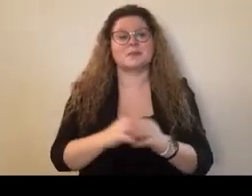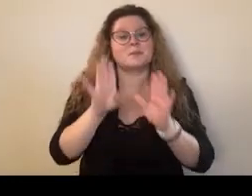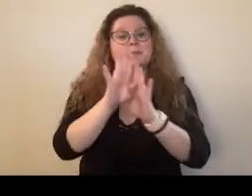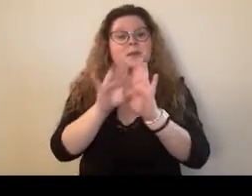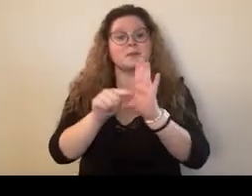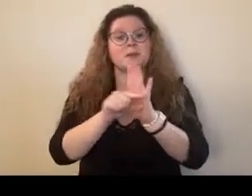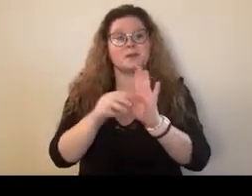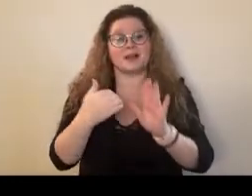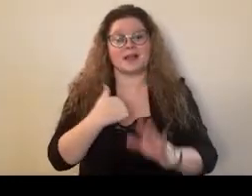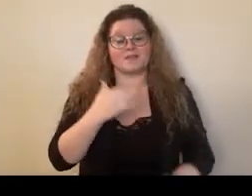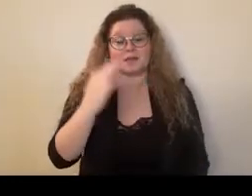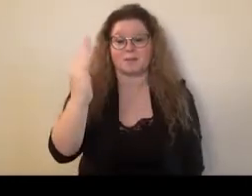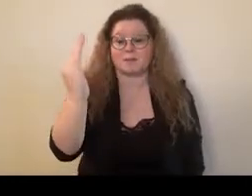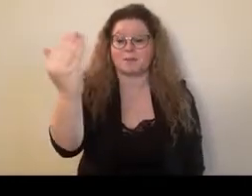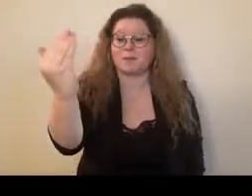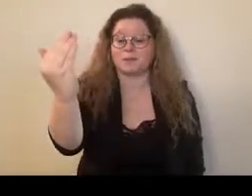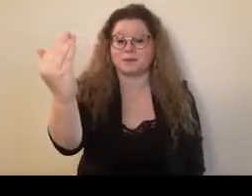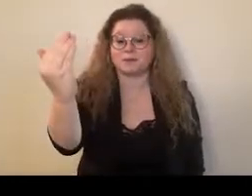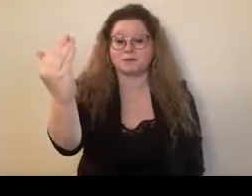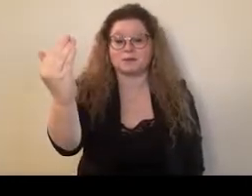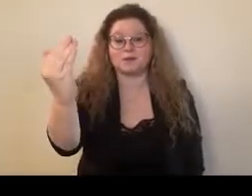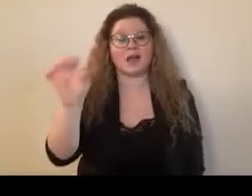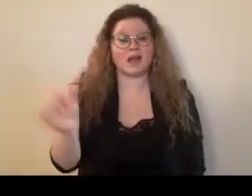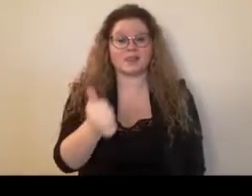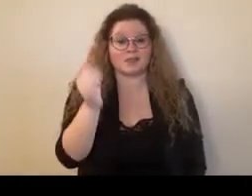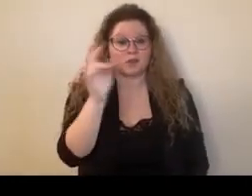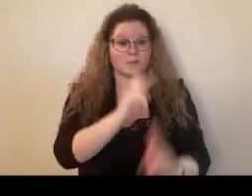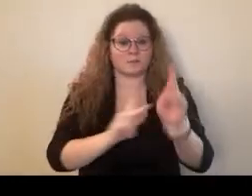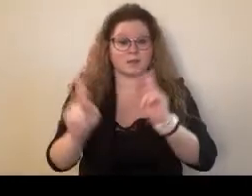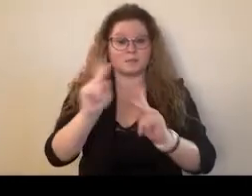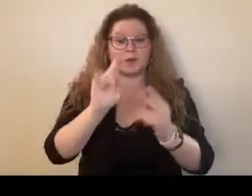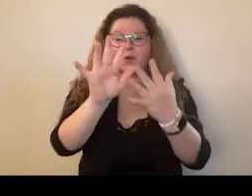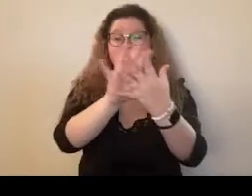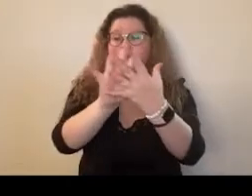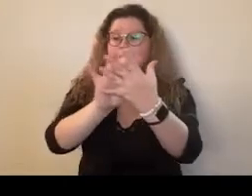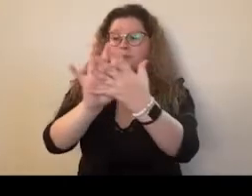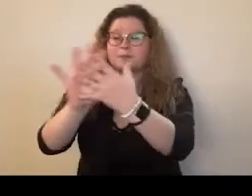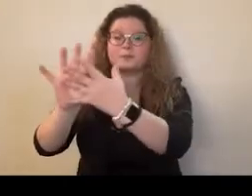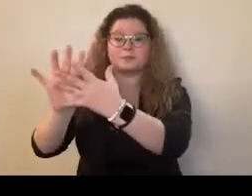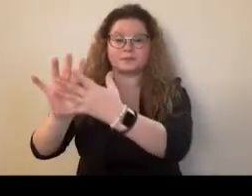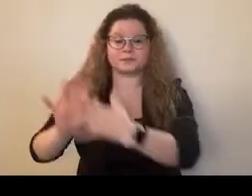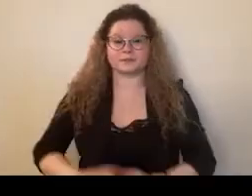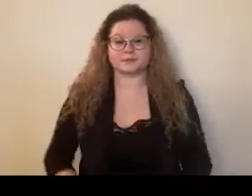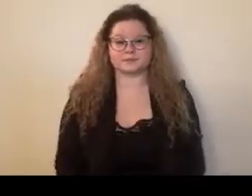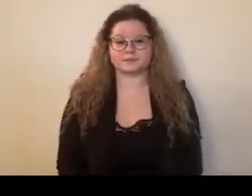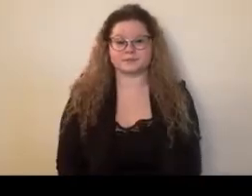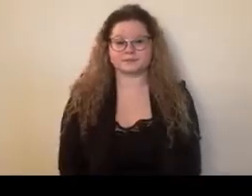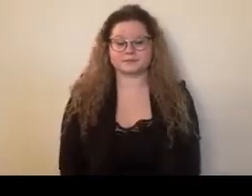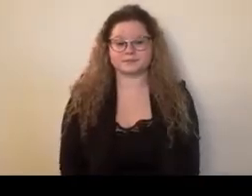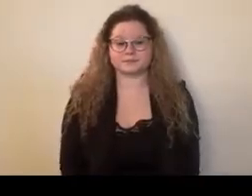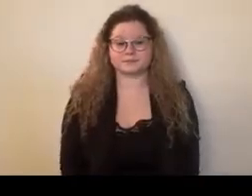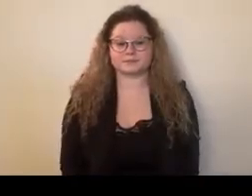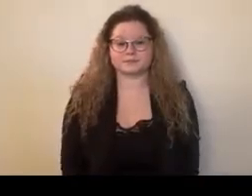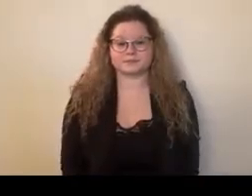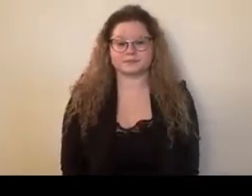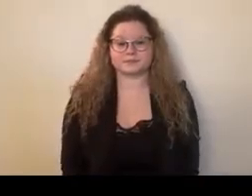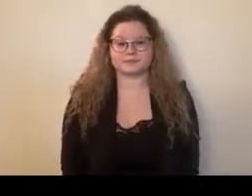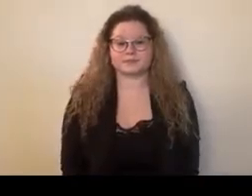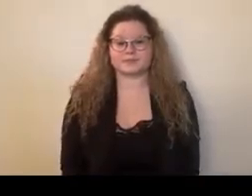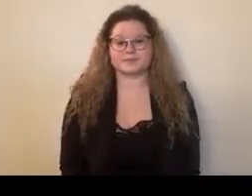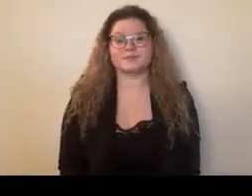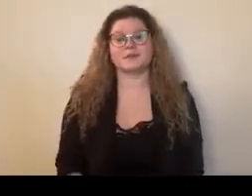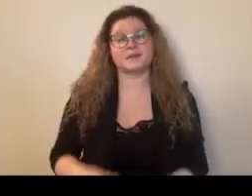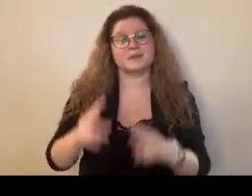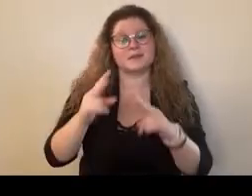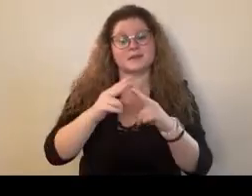large mirror where blurred imagery of the other people attending the lesson you can see. Slowly but surely the couple